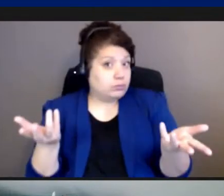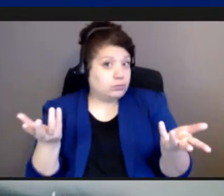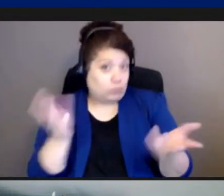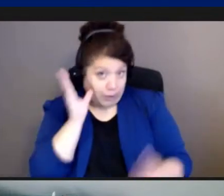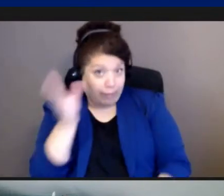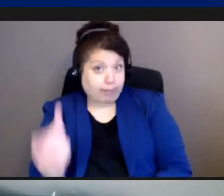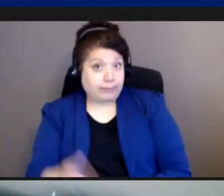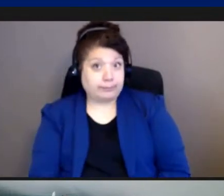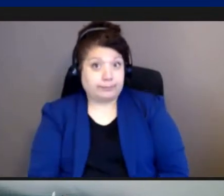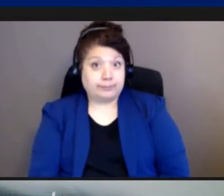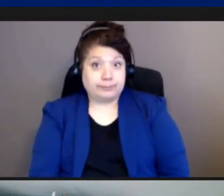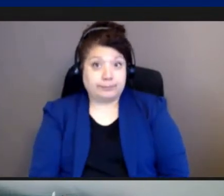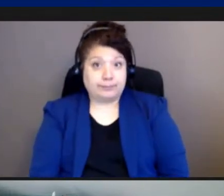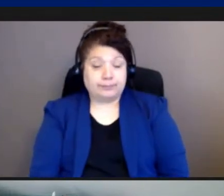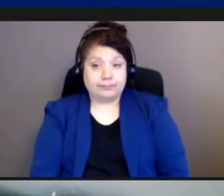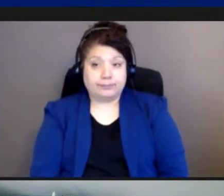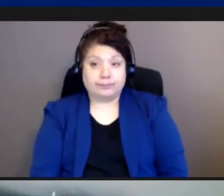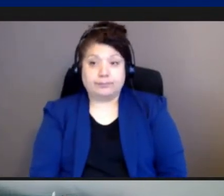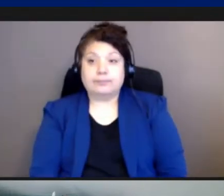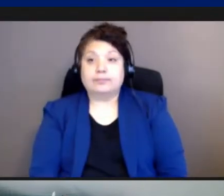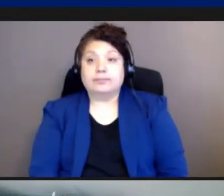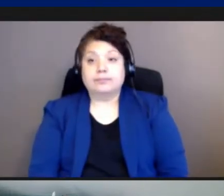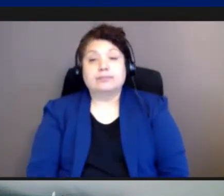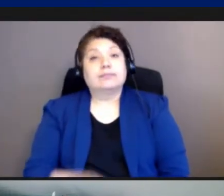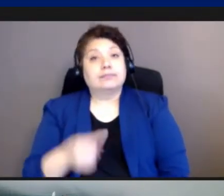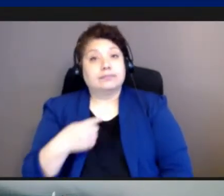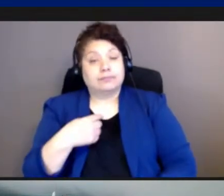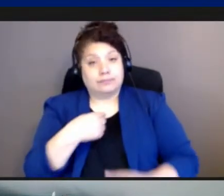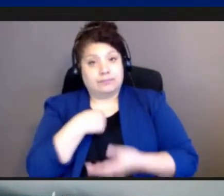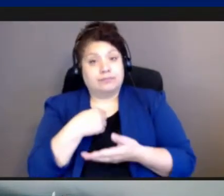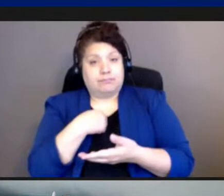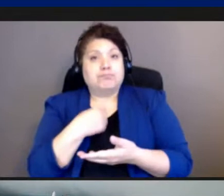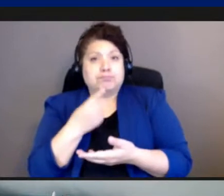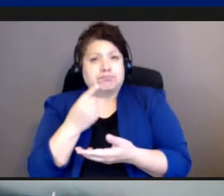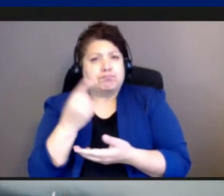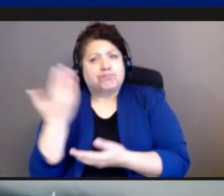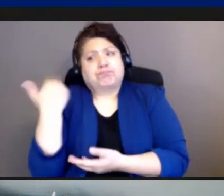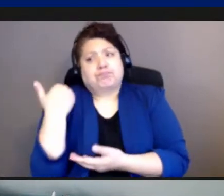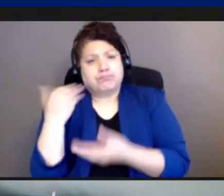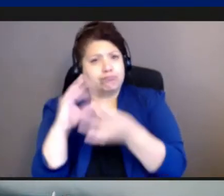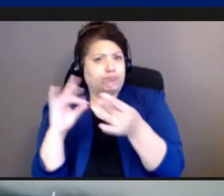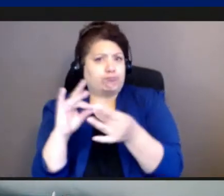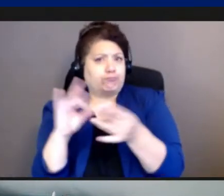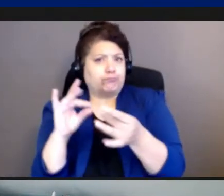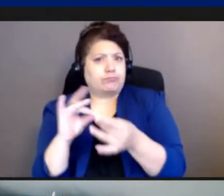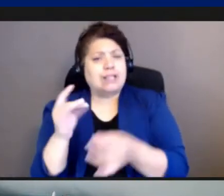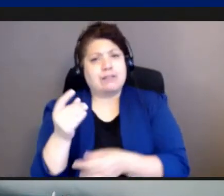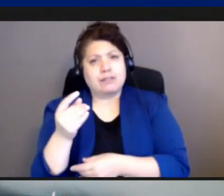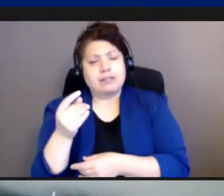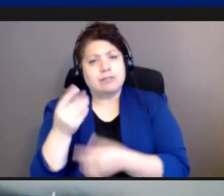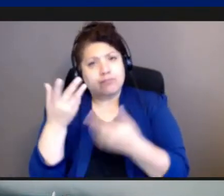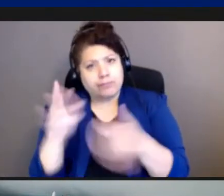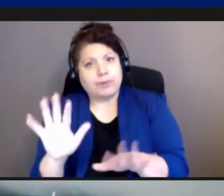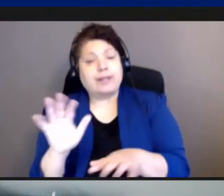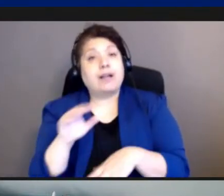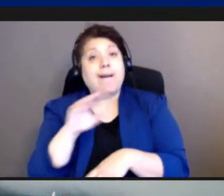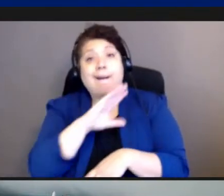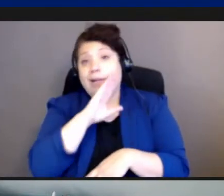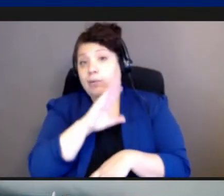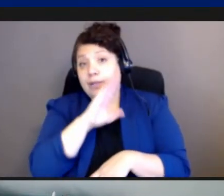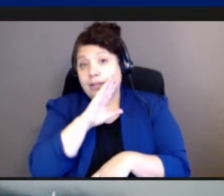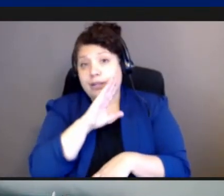Yeah, so in my speaking notes, I kind of touched on that. I mean, I think that for Halloween, there's sort of